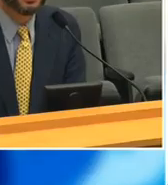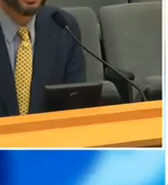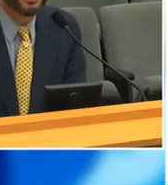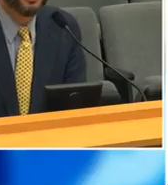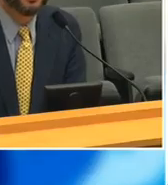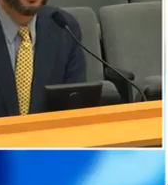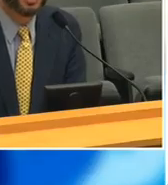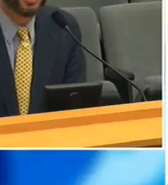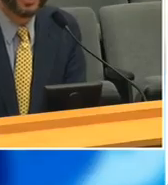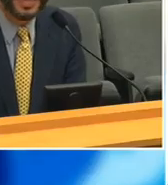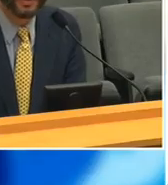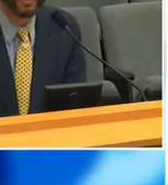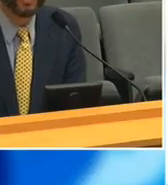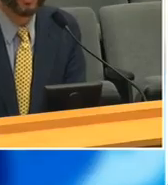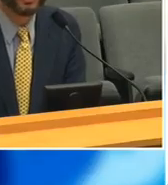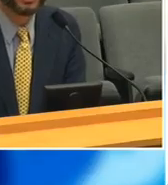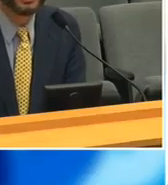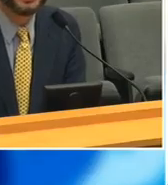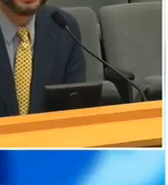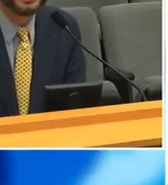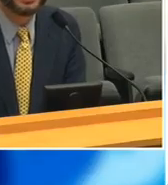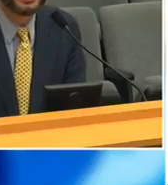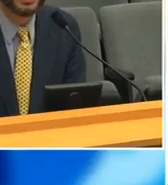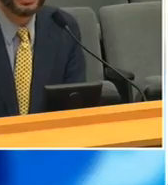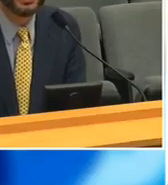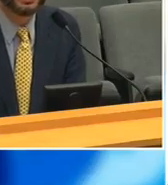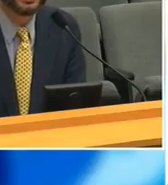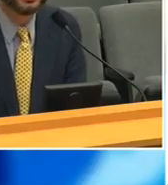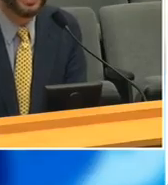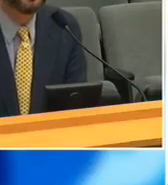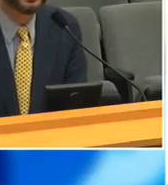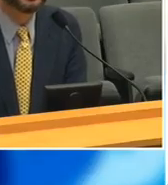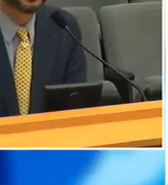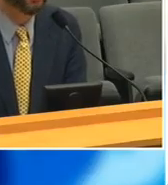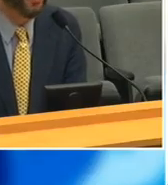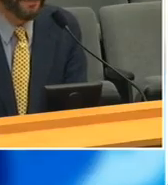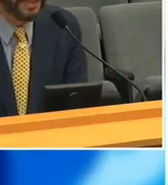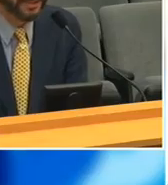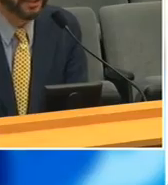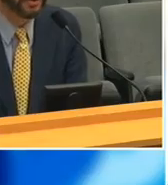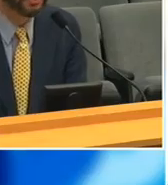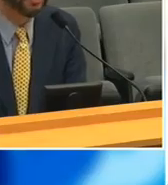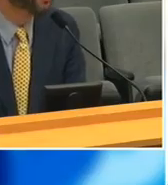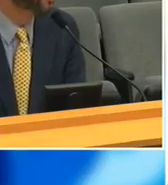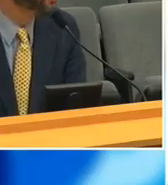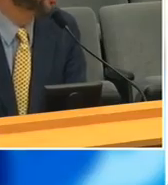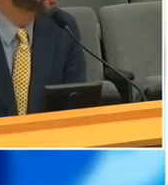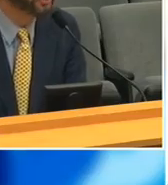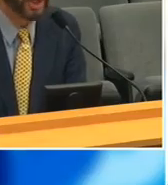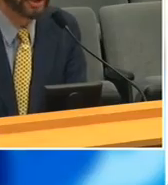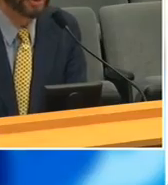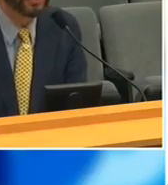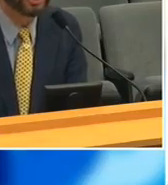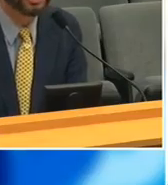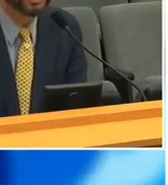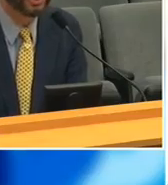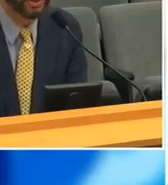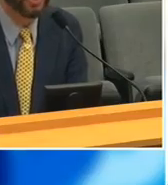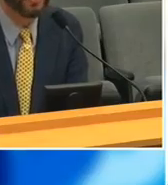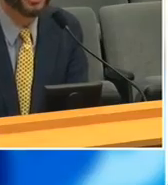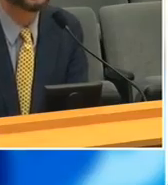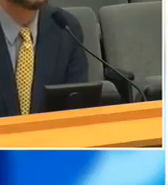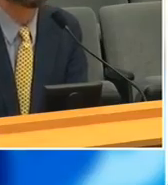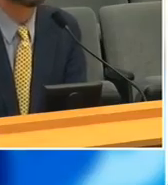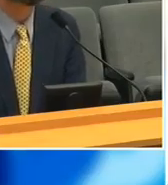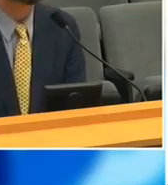at the other category, which is capitalized equipment. So those are certain technology purchases